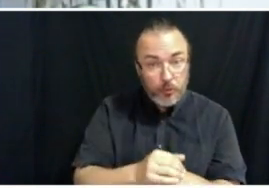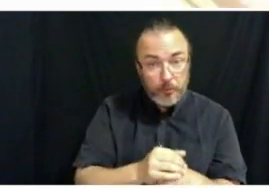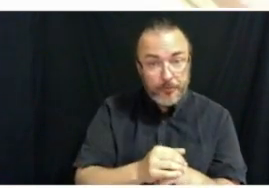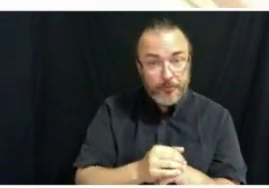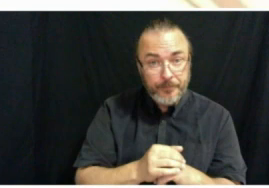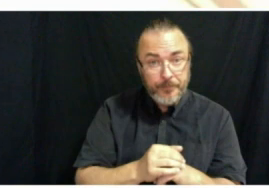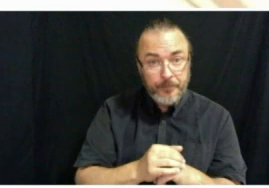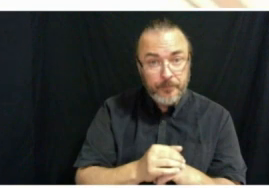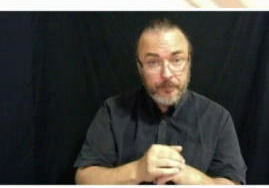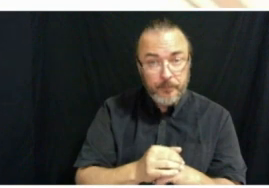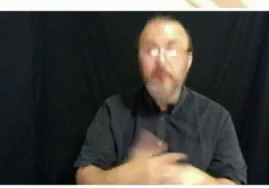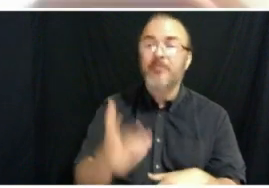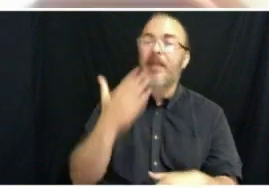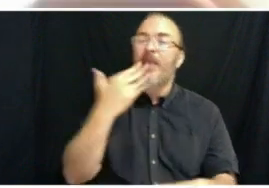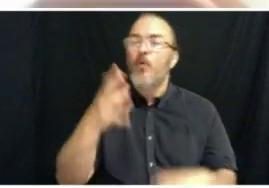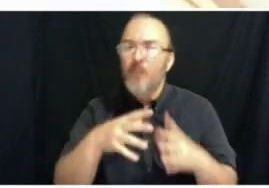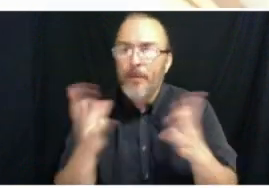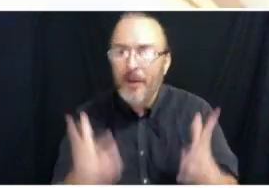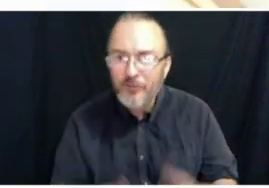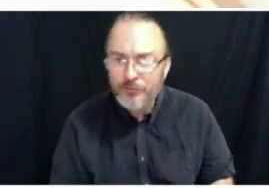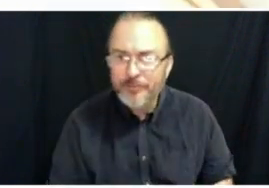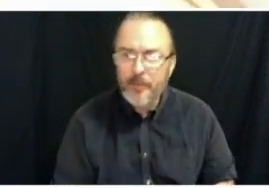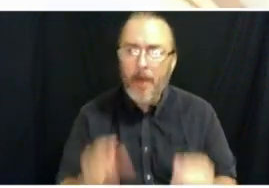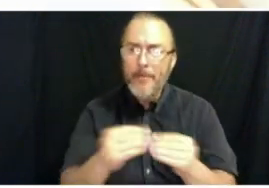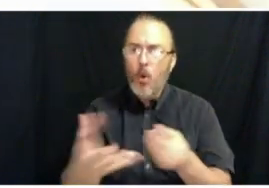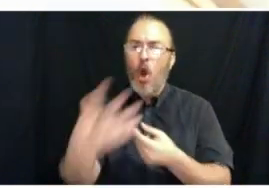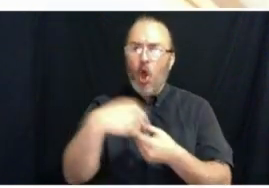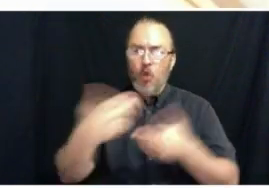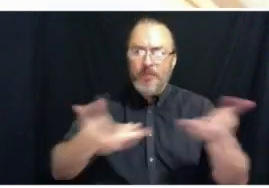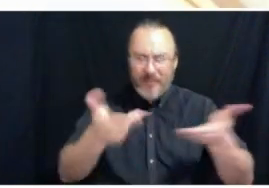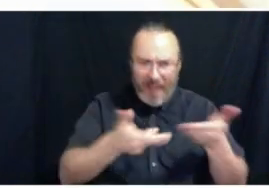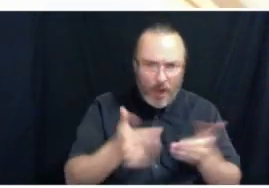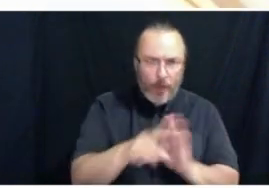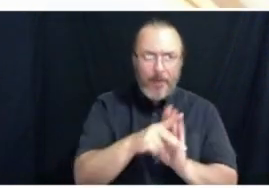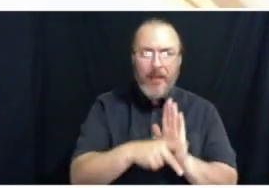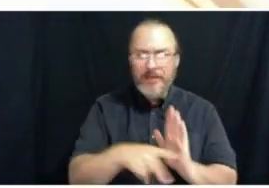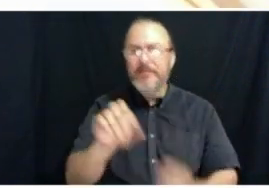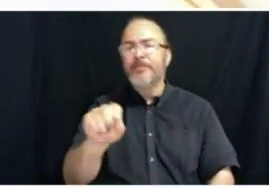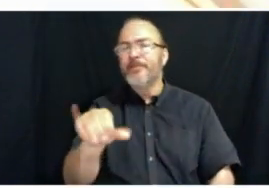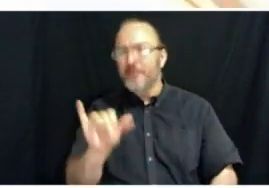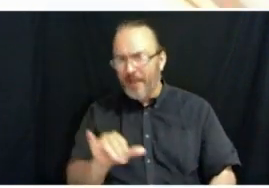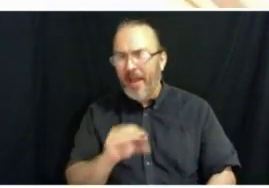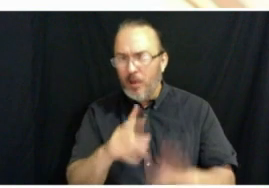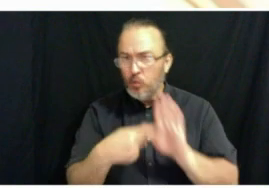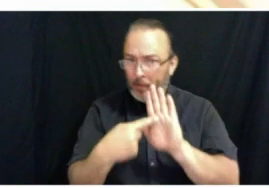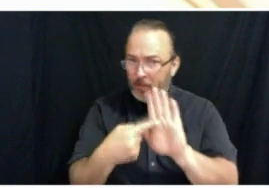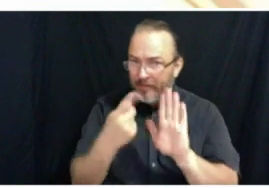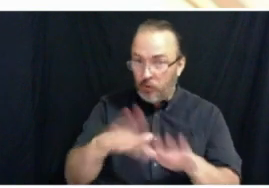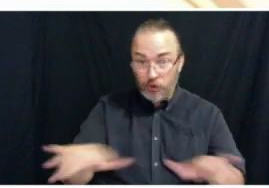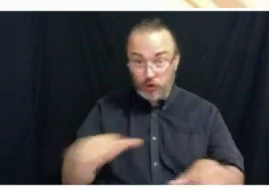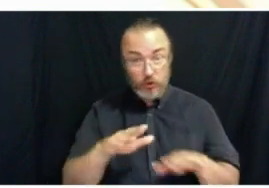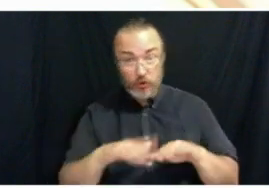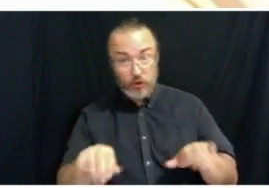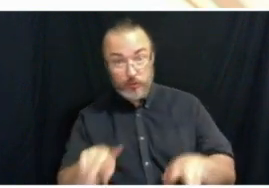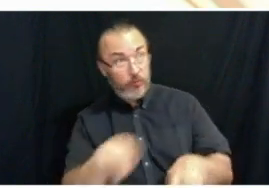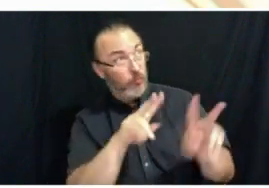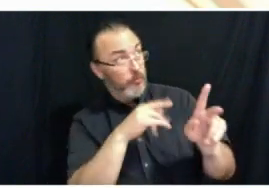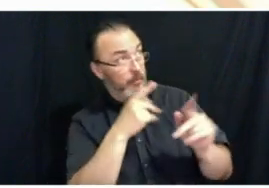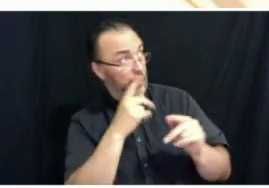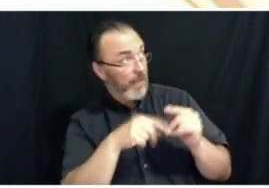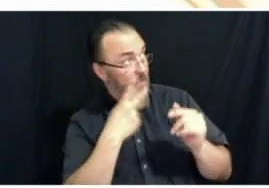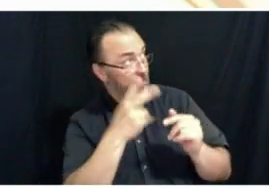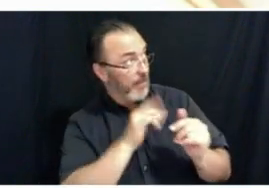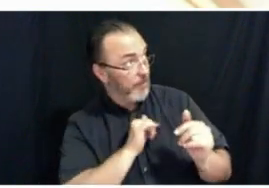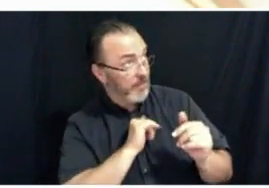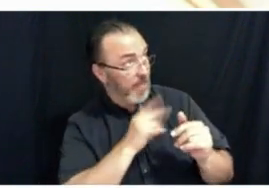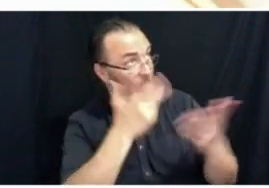Thank you very much. More inclusive hiring policies and representation. If kids can't see themselves, amongst school leaders